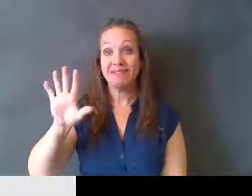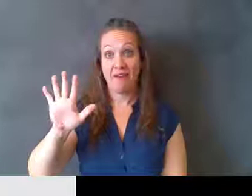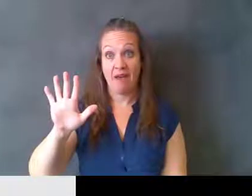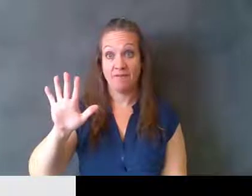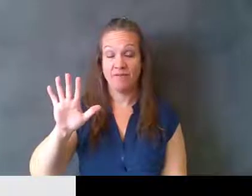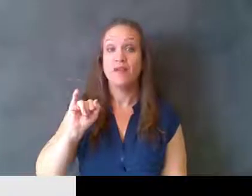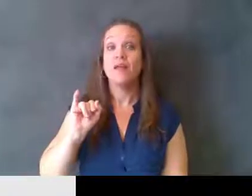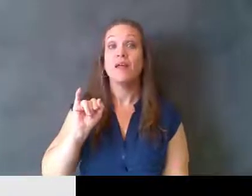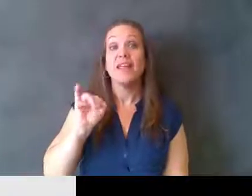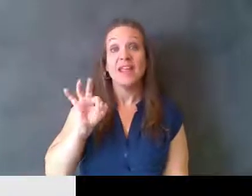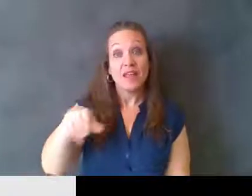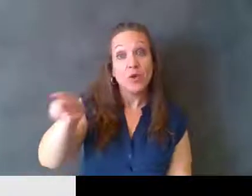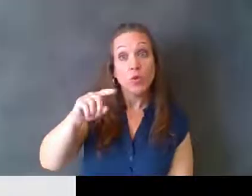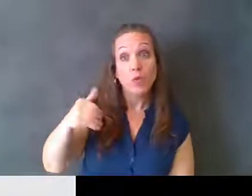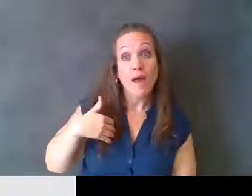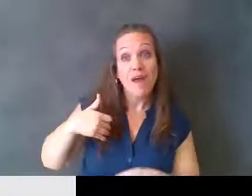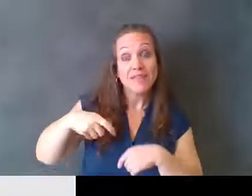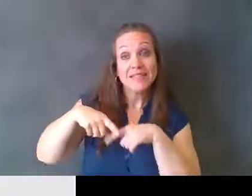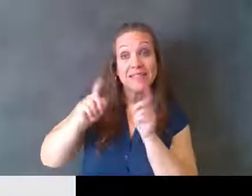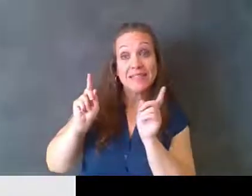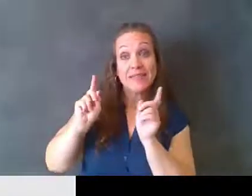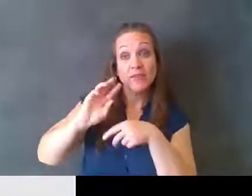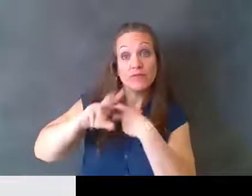different version of